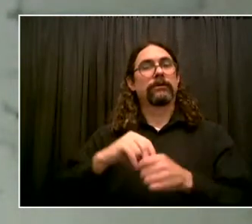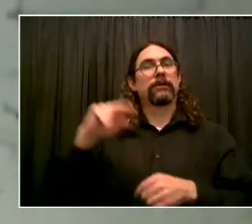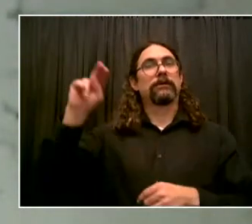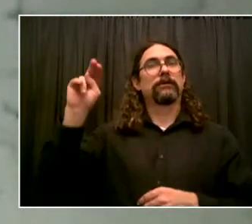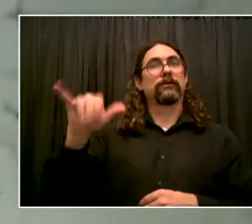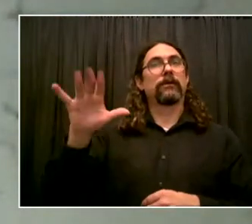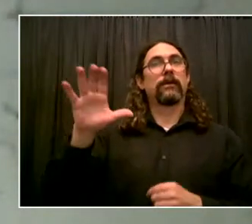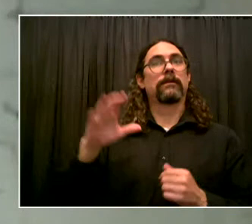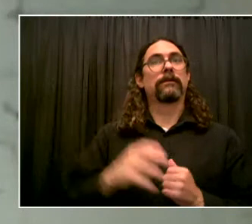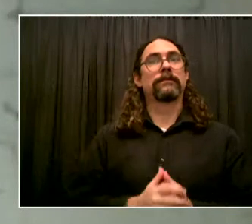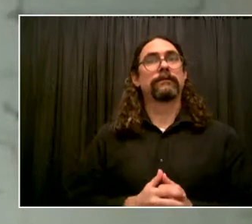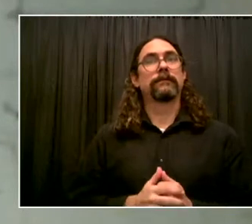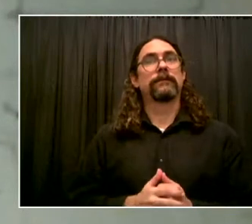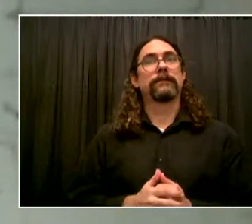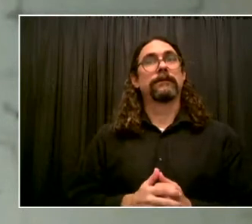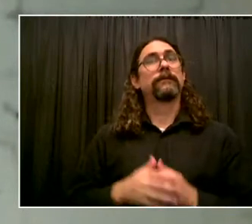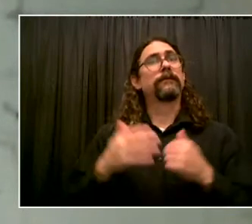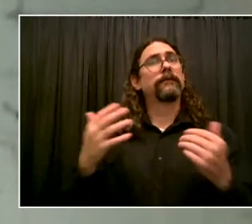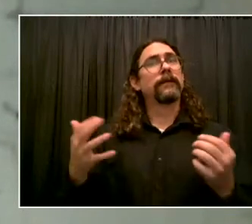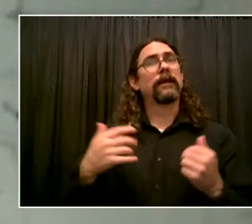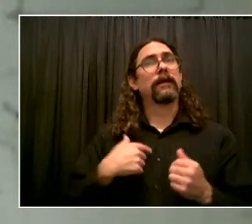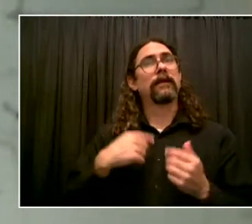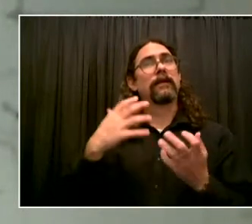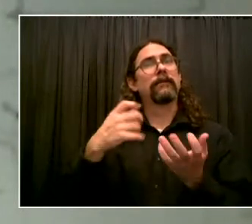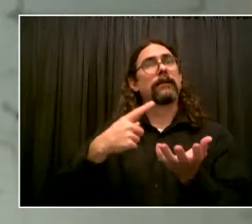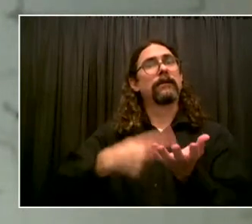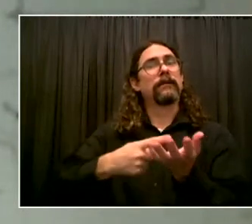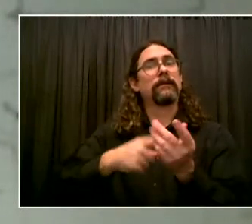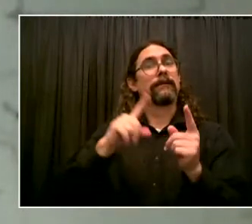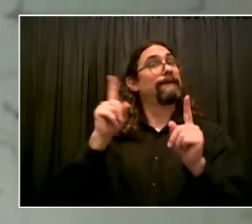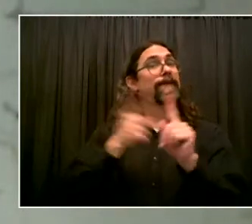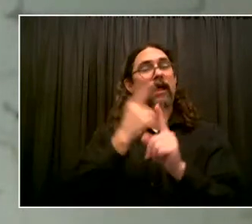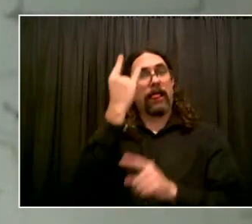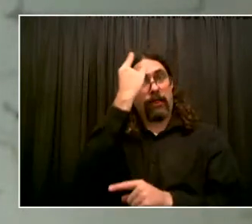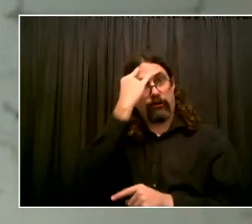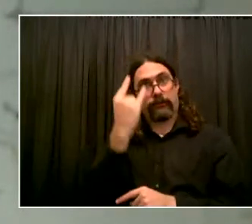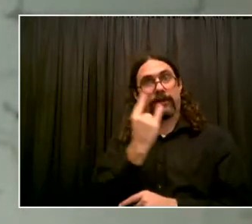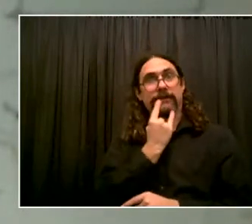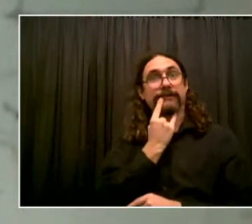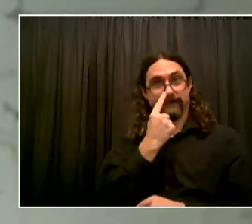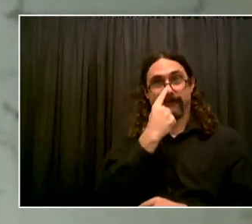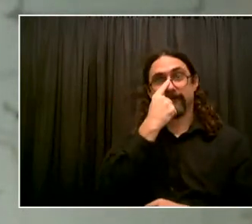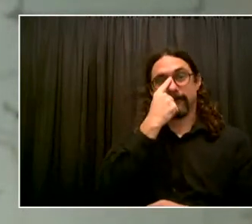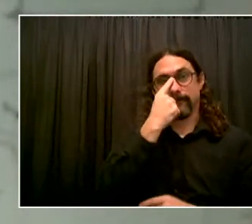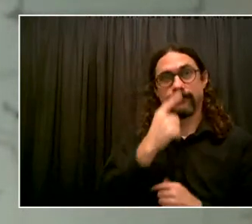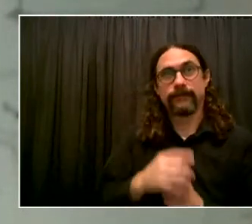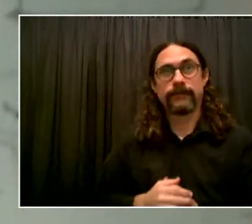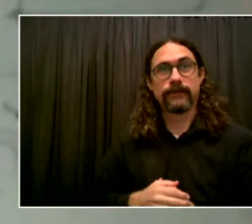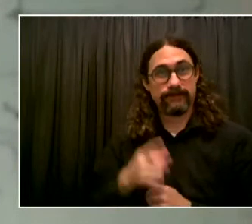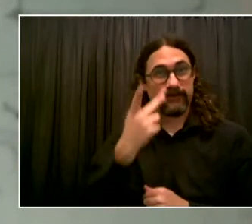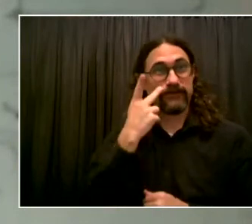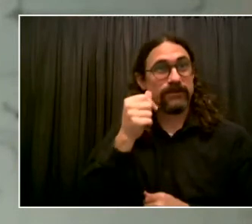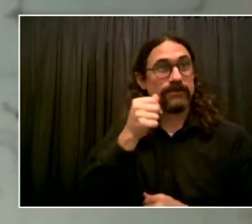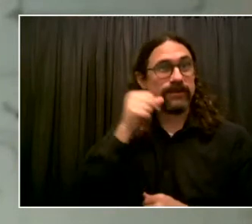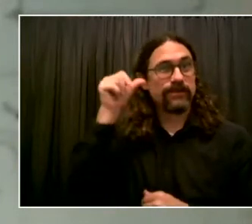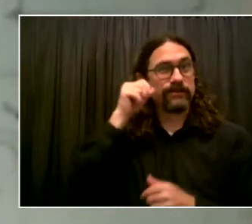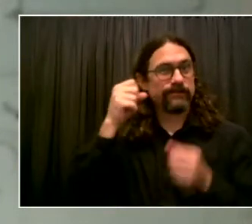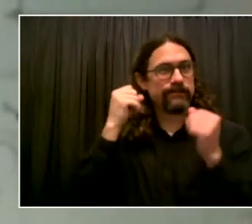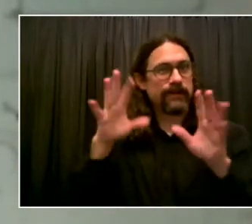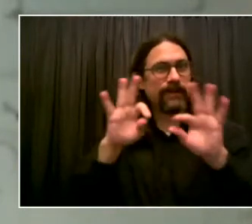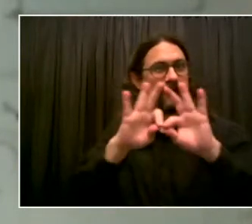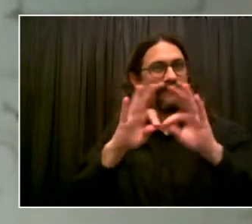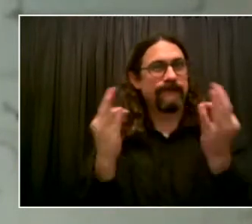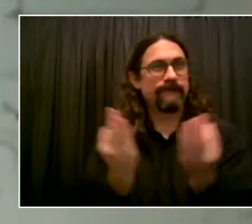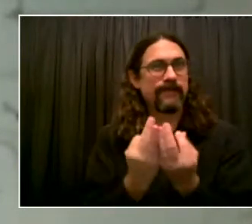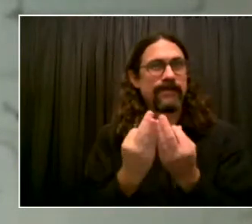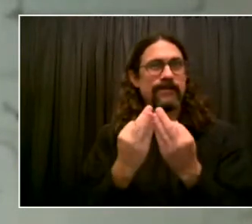you walked around the city yesterday, here's what you saw. Families in costume, restaurants filled,